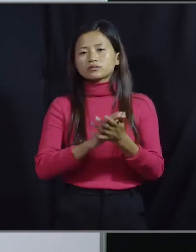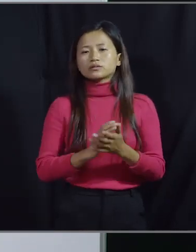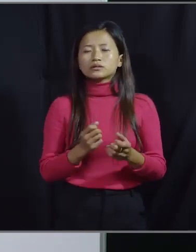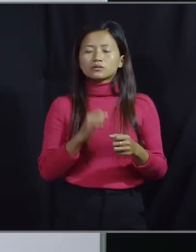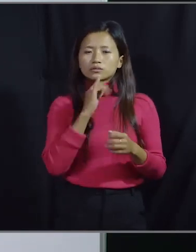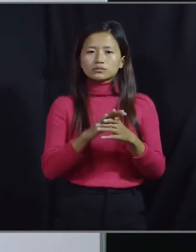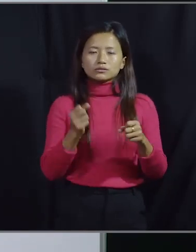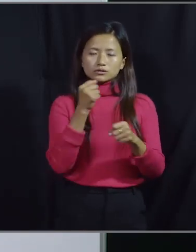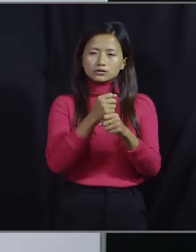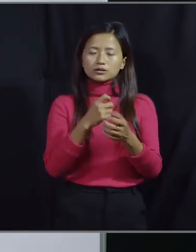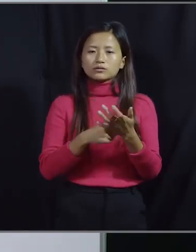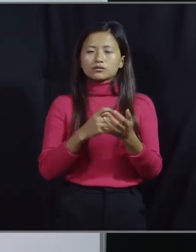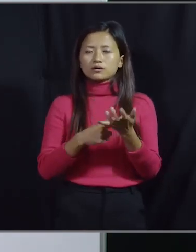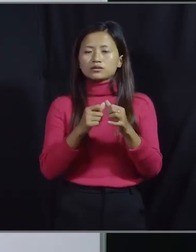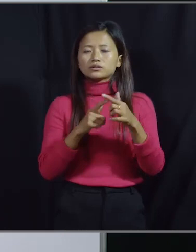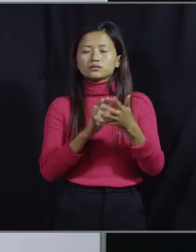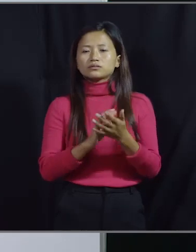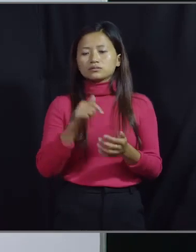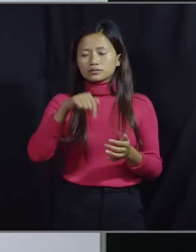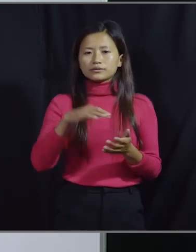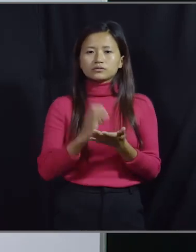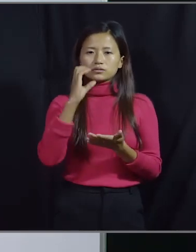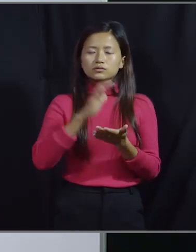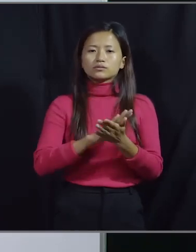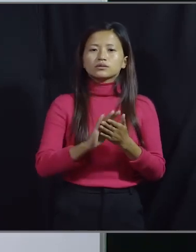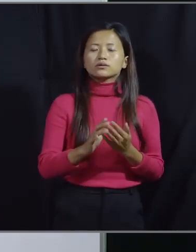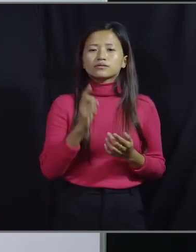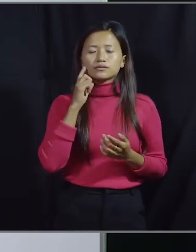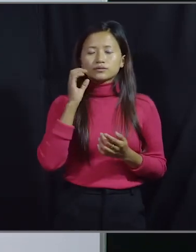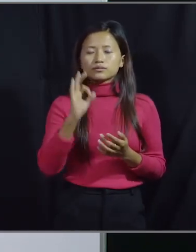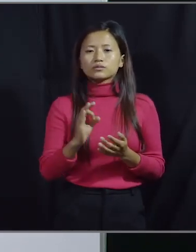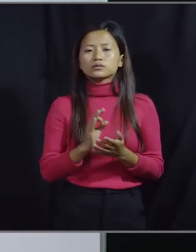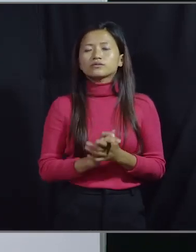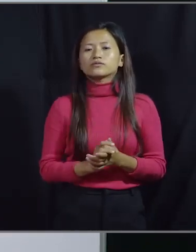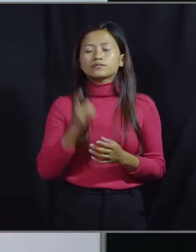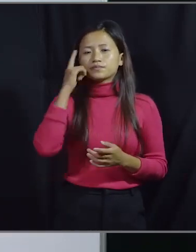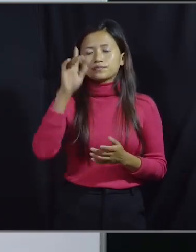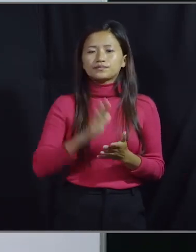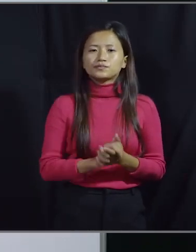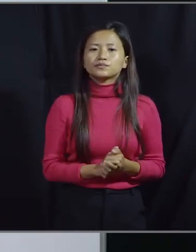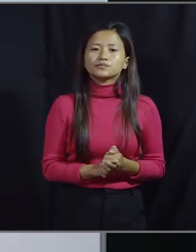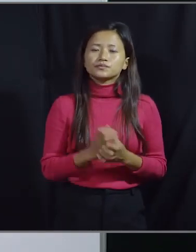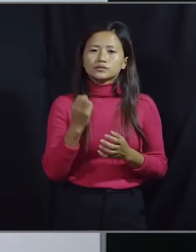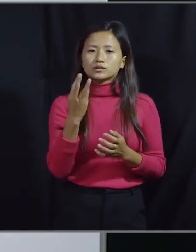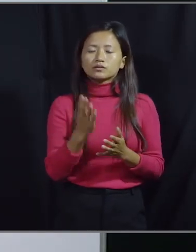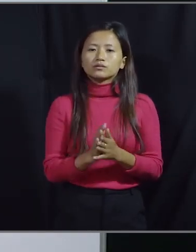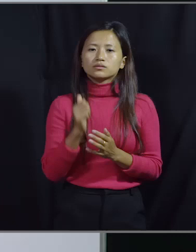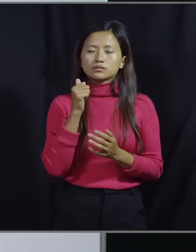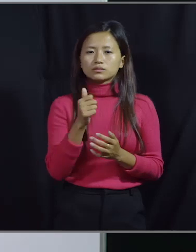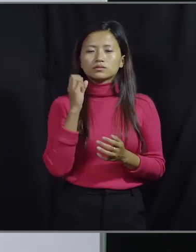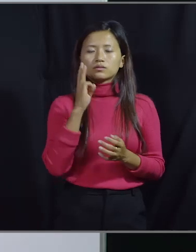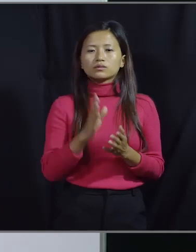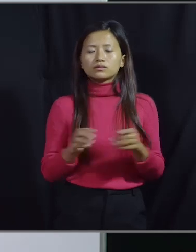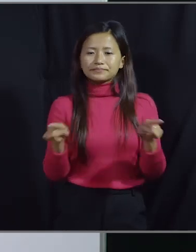ratio is not only important for this chapter, but it is very important for the calculation of goodwill as